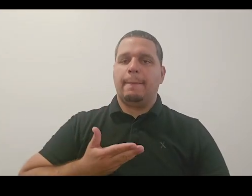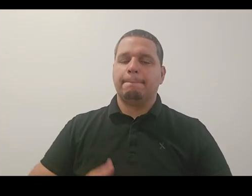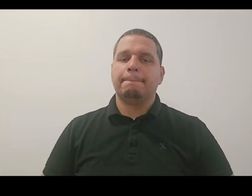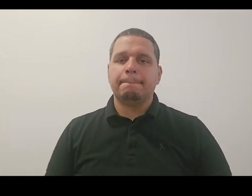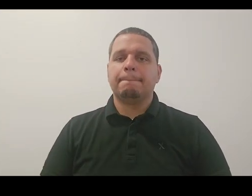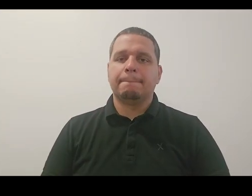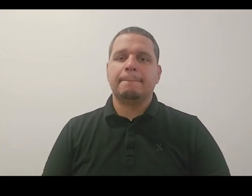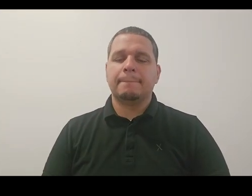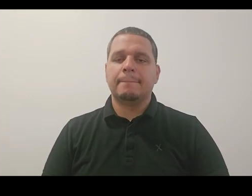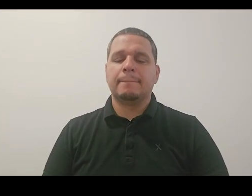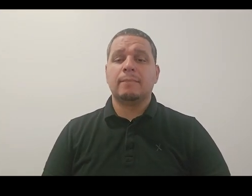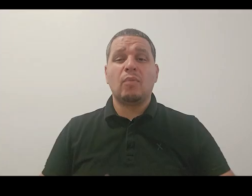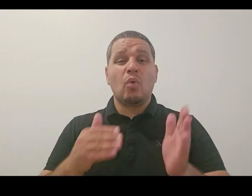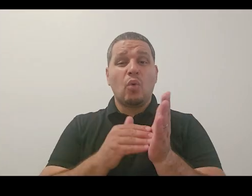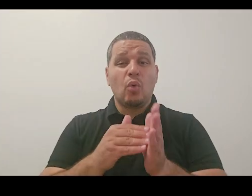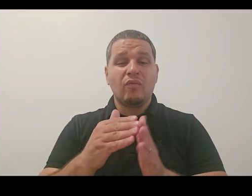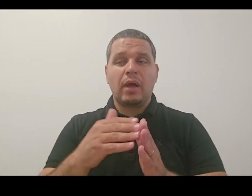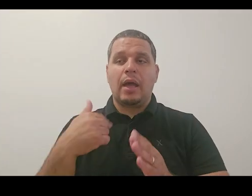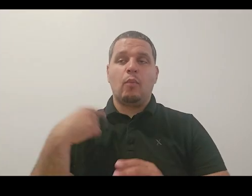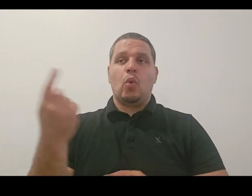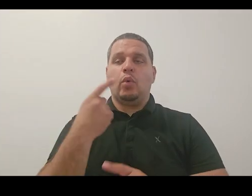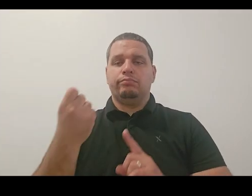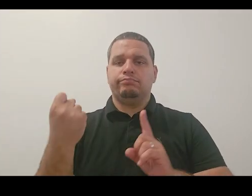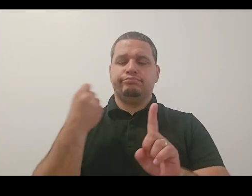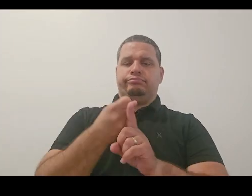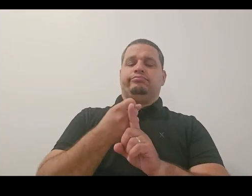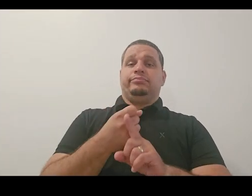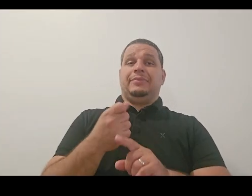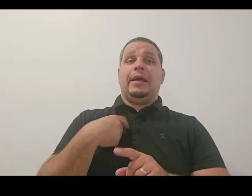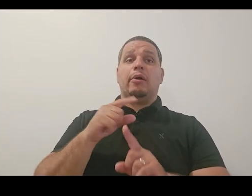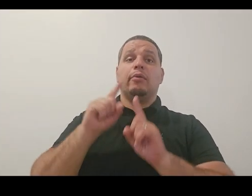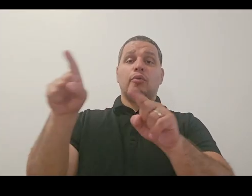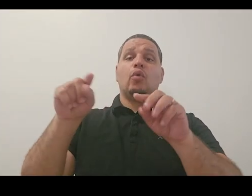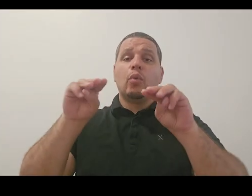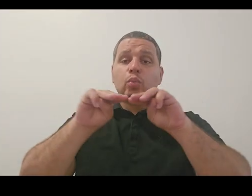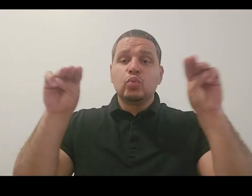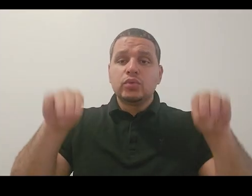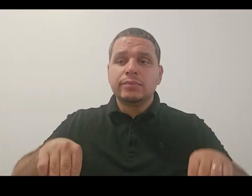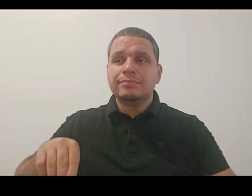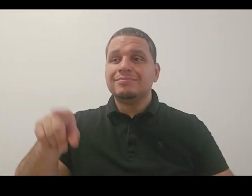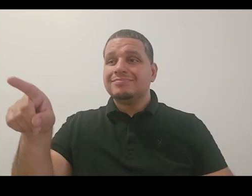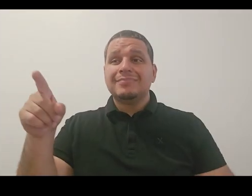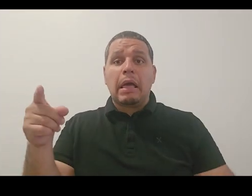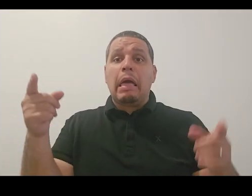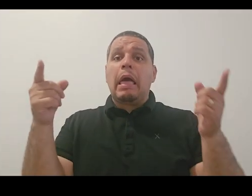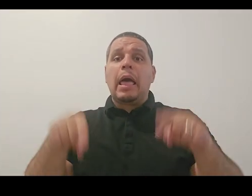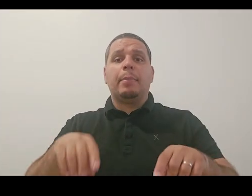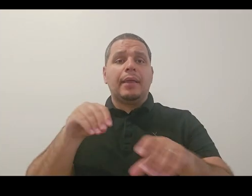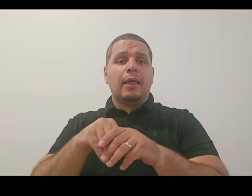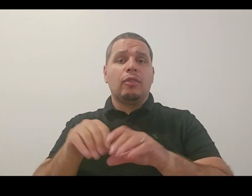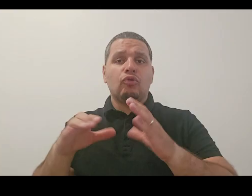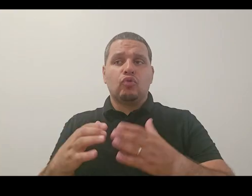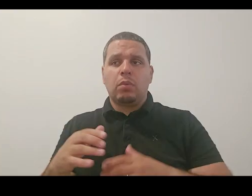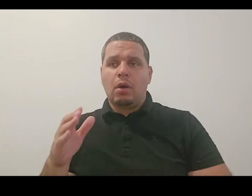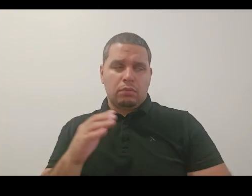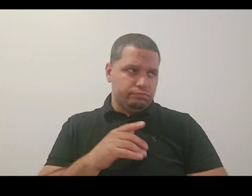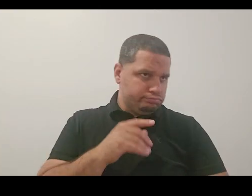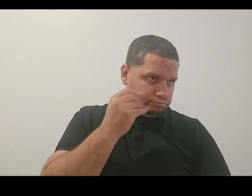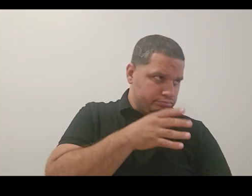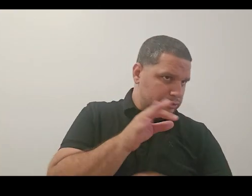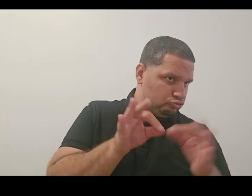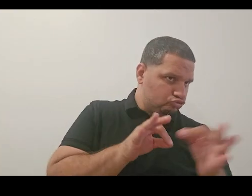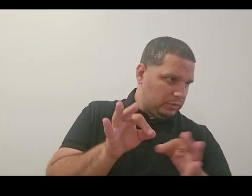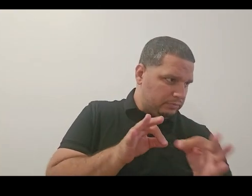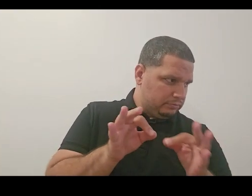very welcome. Often I'm struck by being at a museum and somebody that just happens to be in the group with me